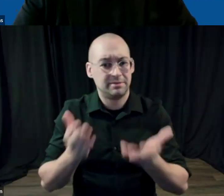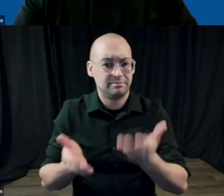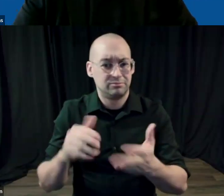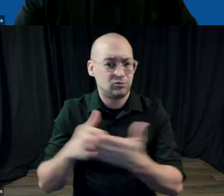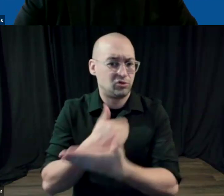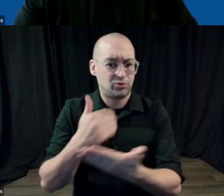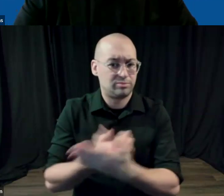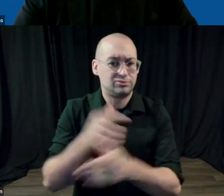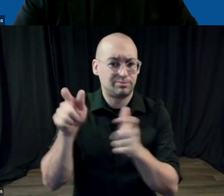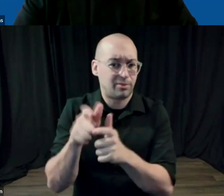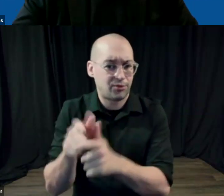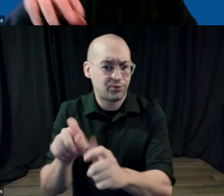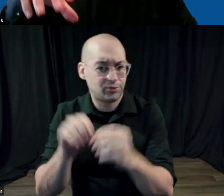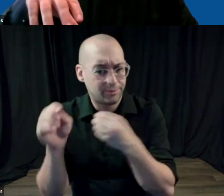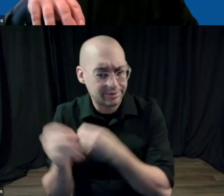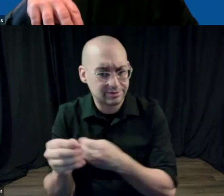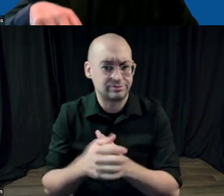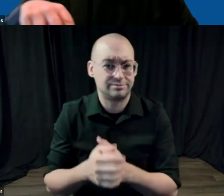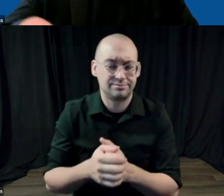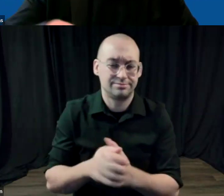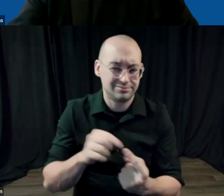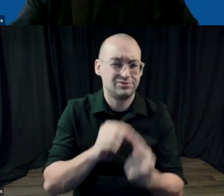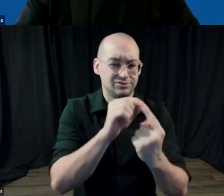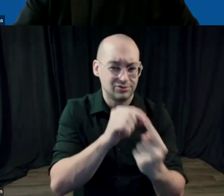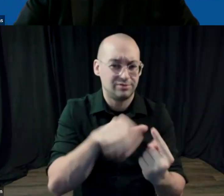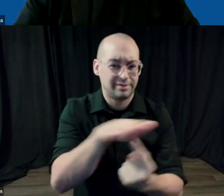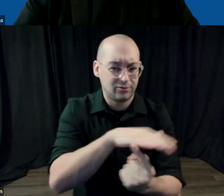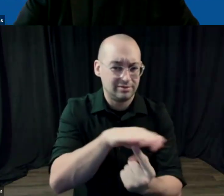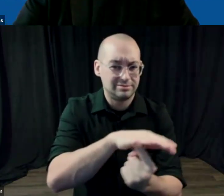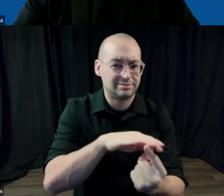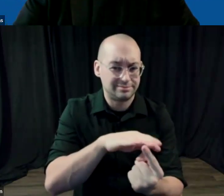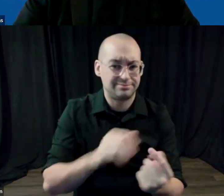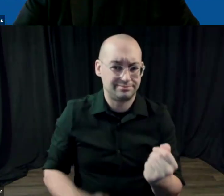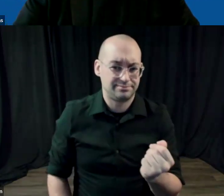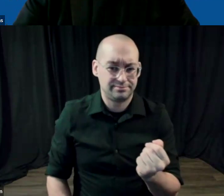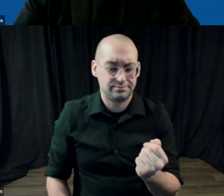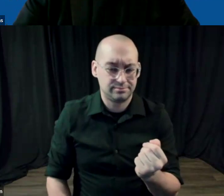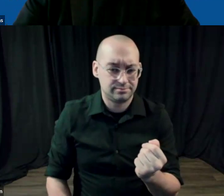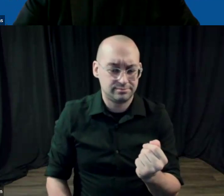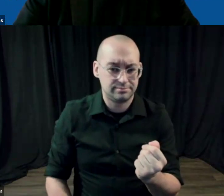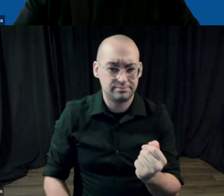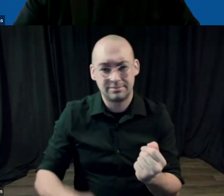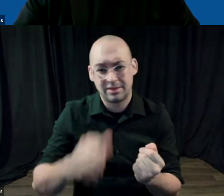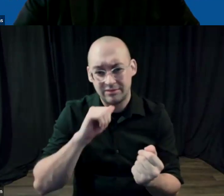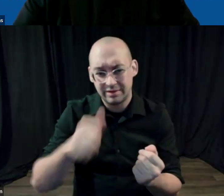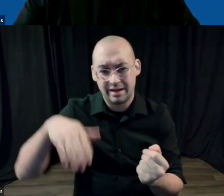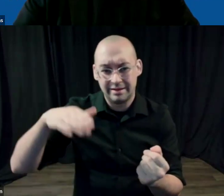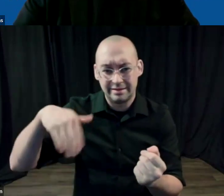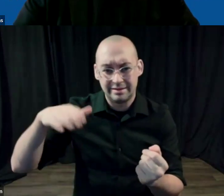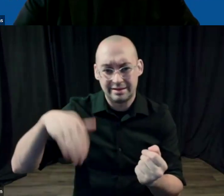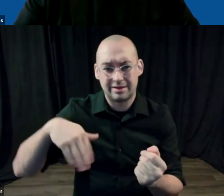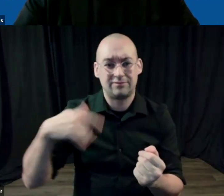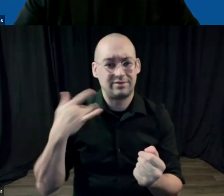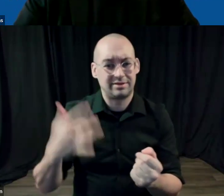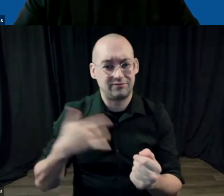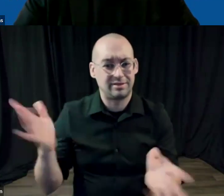or smaller entities in certain counties or regions that haven't historically felt connected